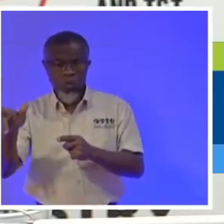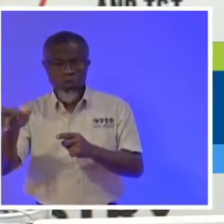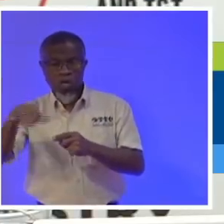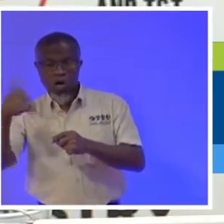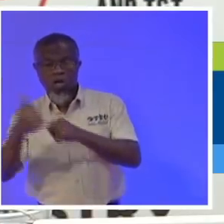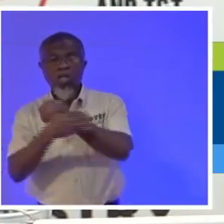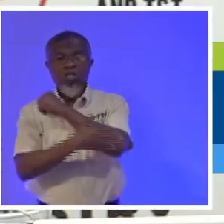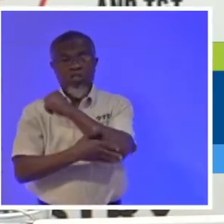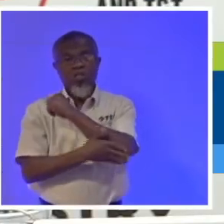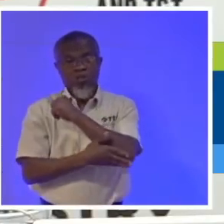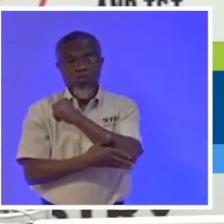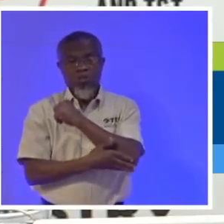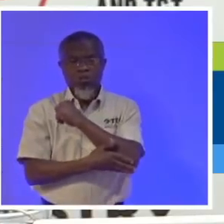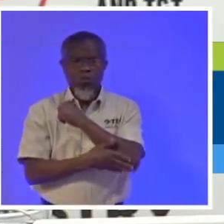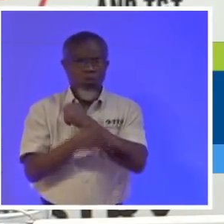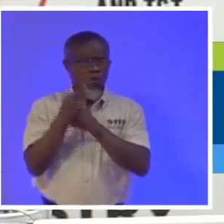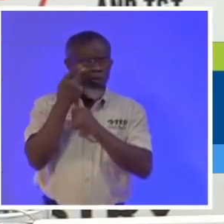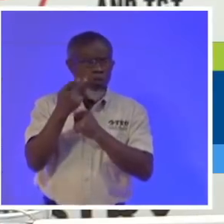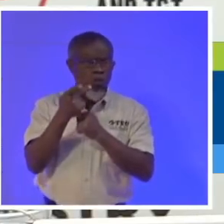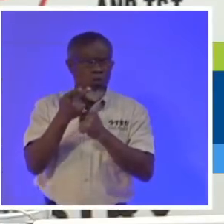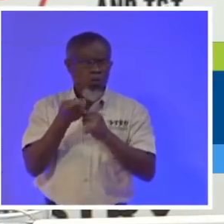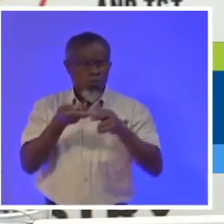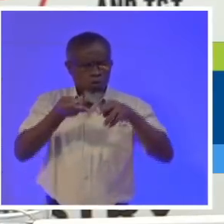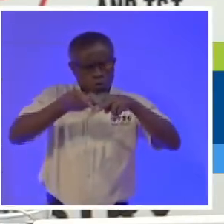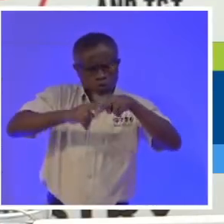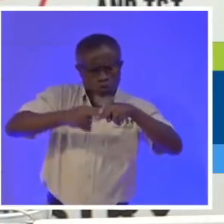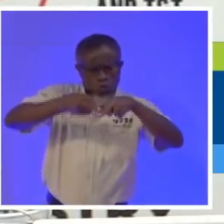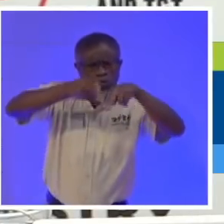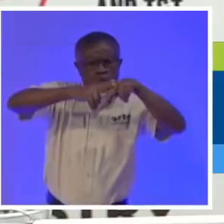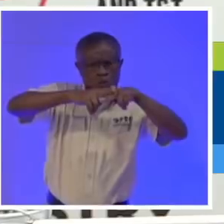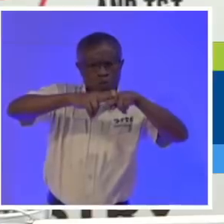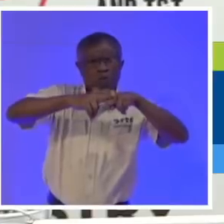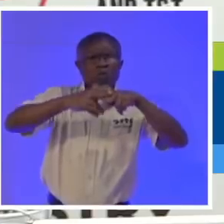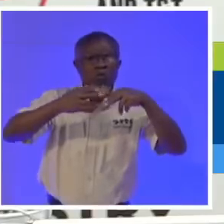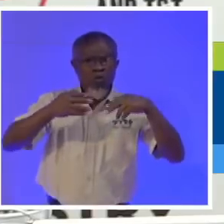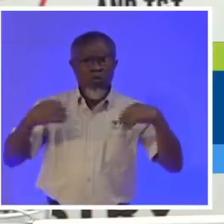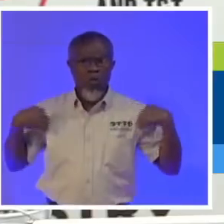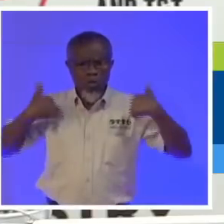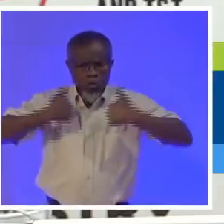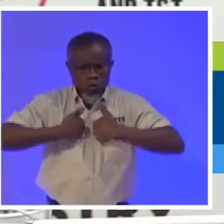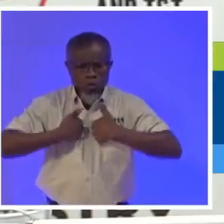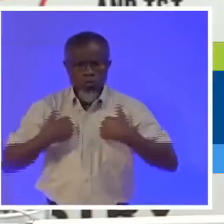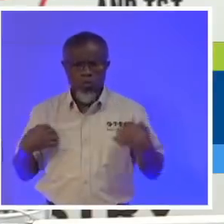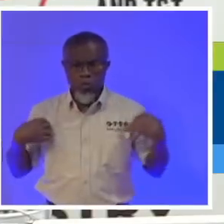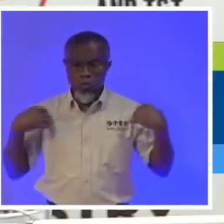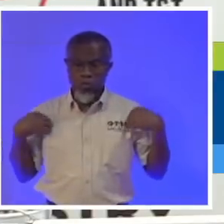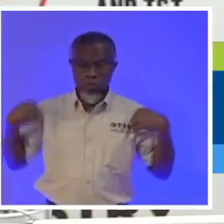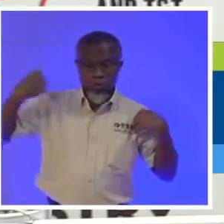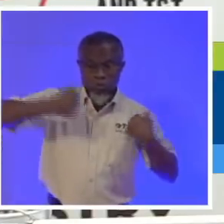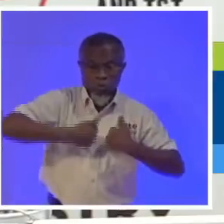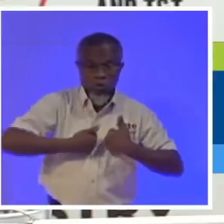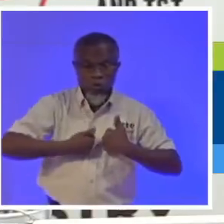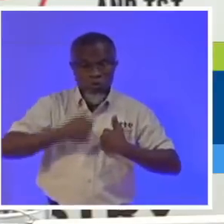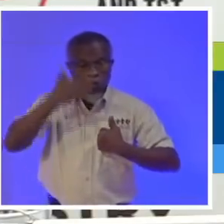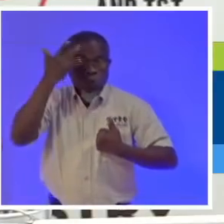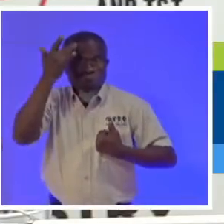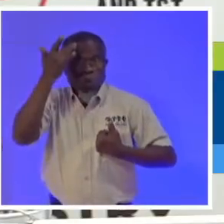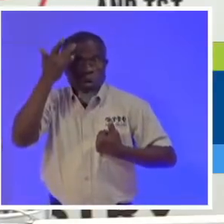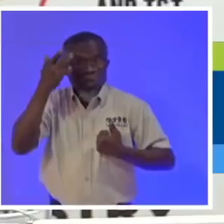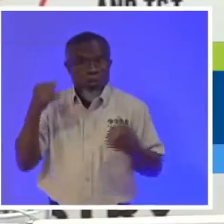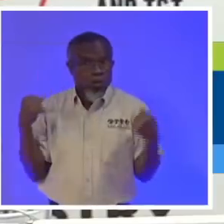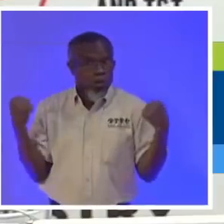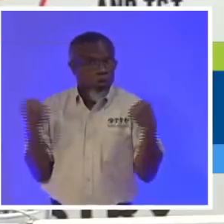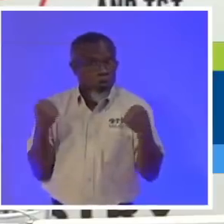countries, you put on layers of clothes. You don't just put on a jacket alone. You put on a shirt,